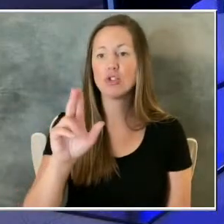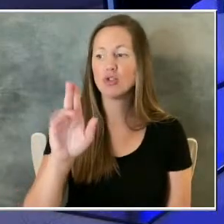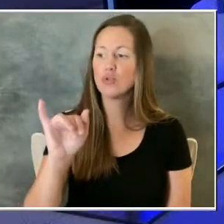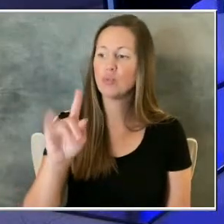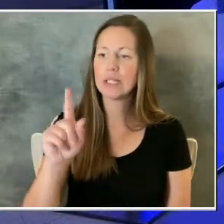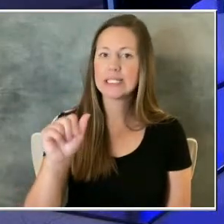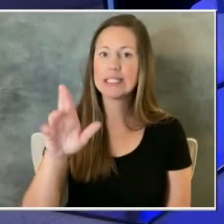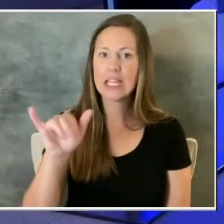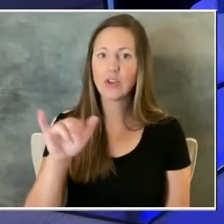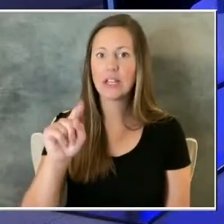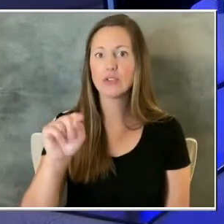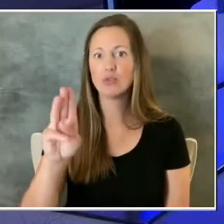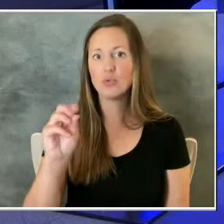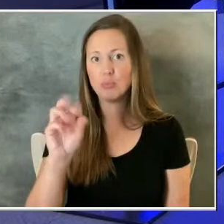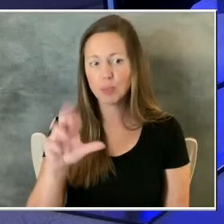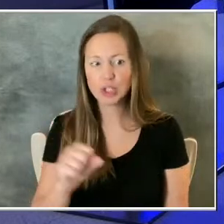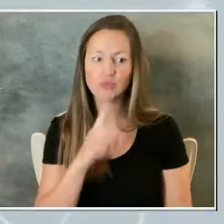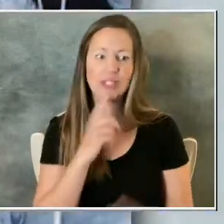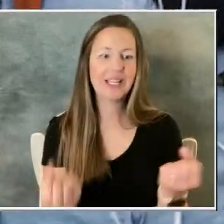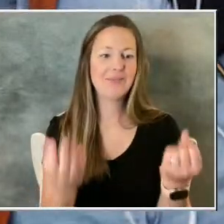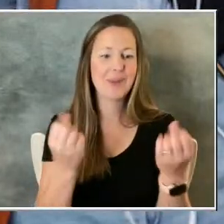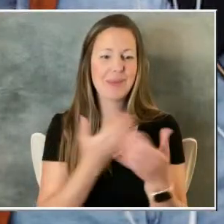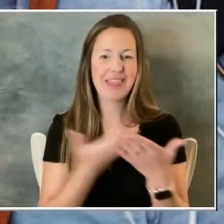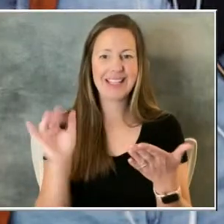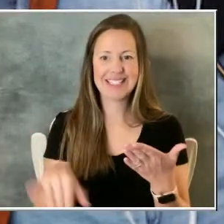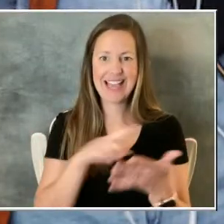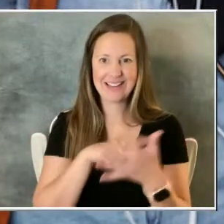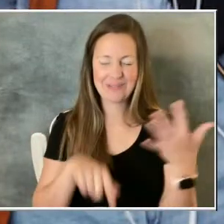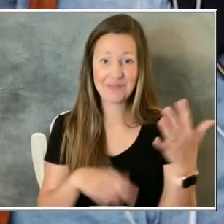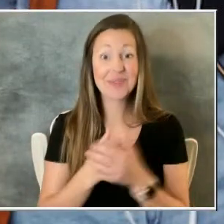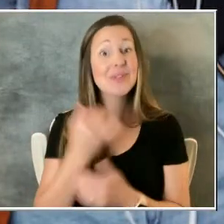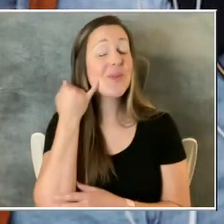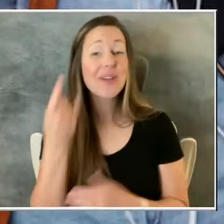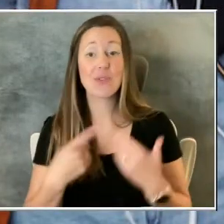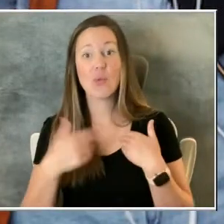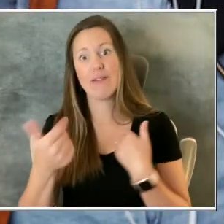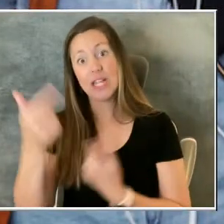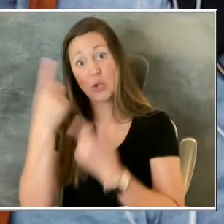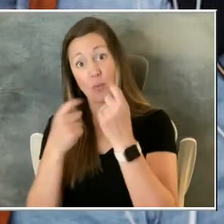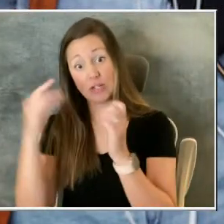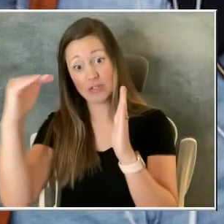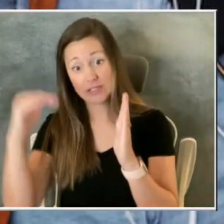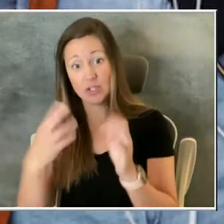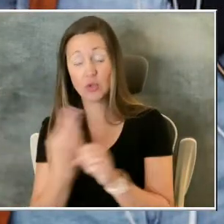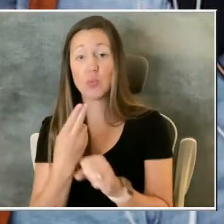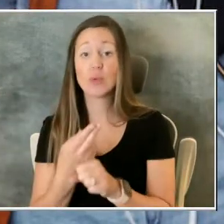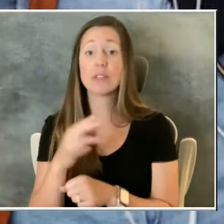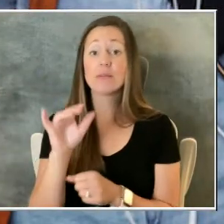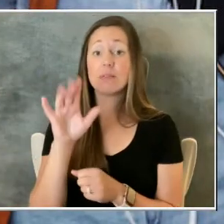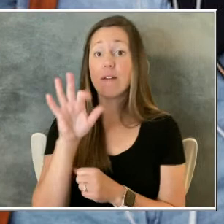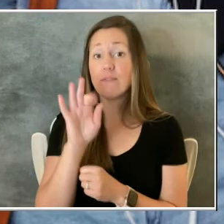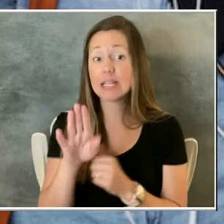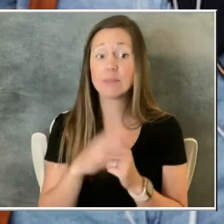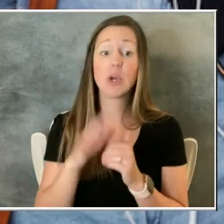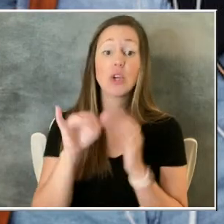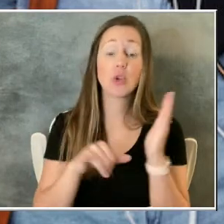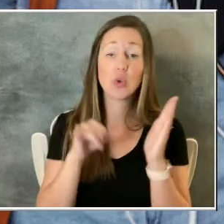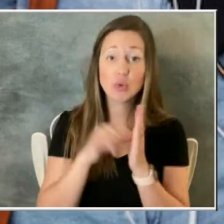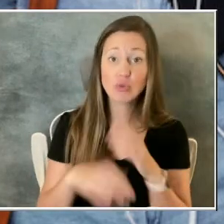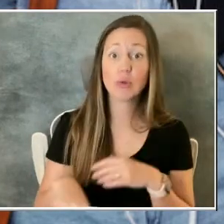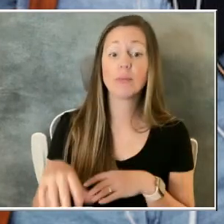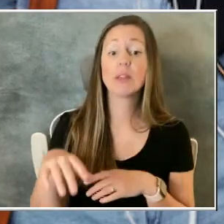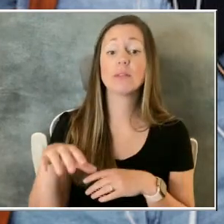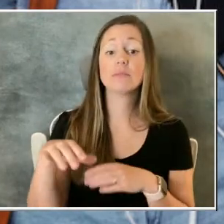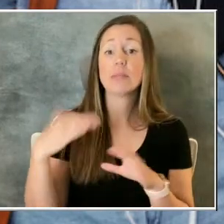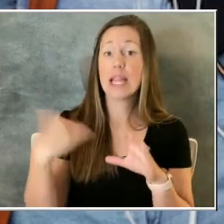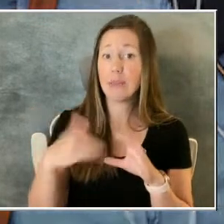right. Well, if you have questions, like I do, use the chat on YouTube, Facebook. You can tweet us or email the Medical News Network. Info is right there on your screen. But